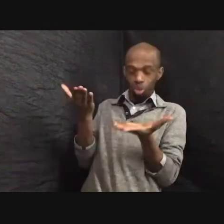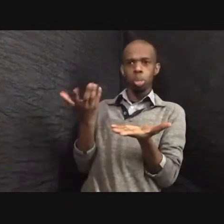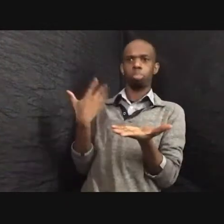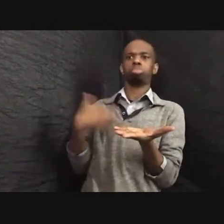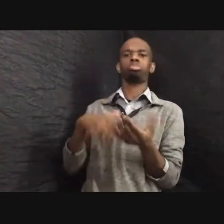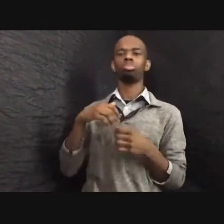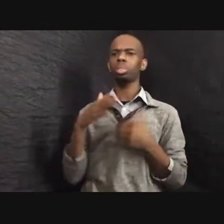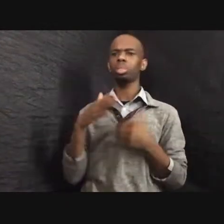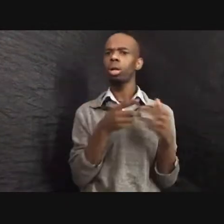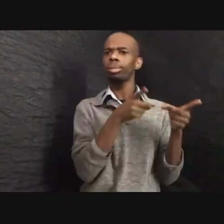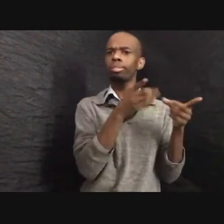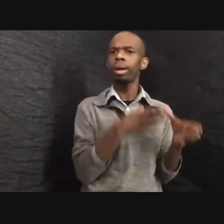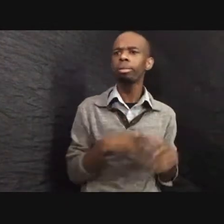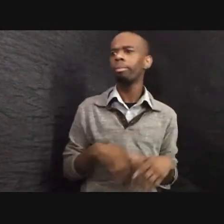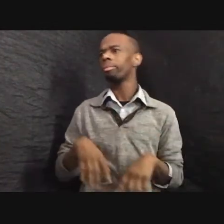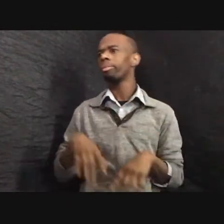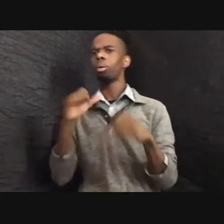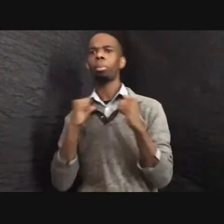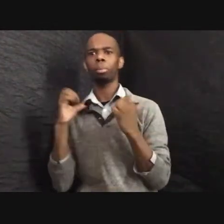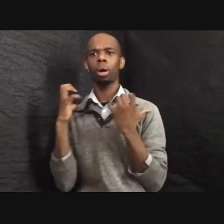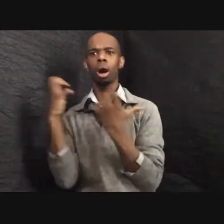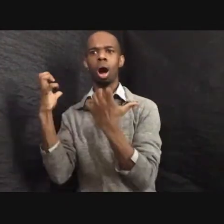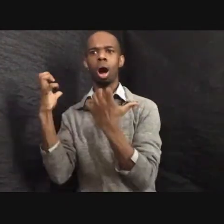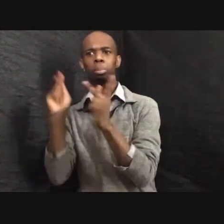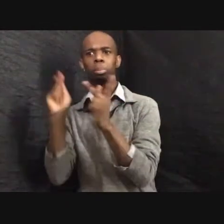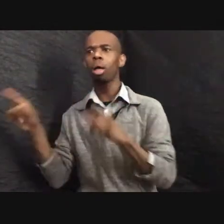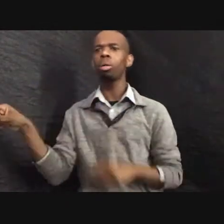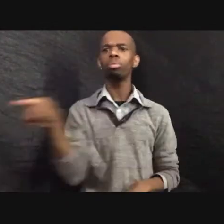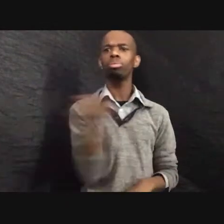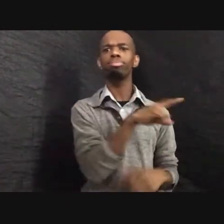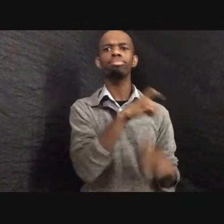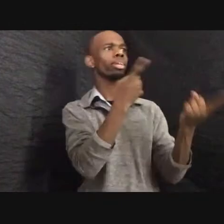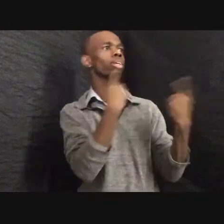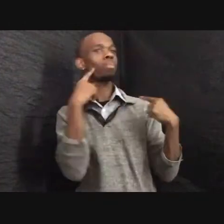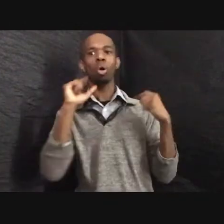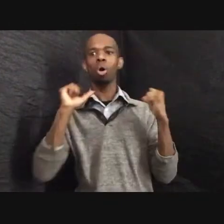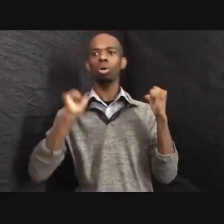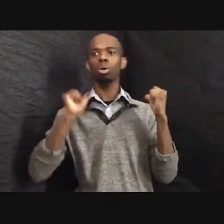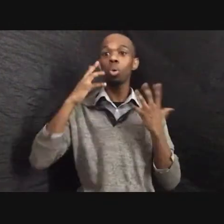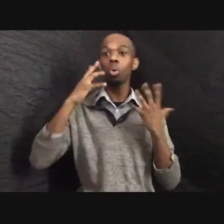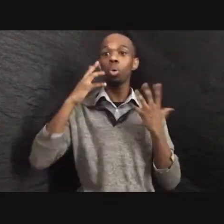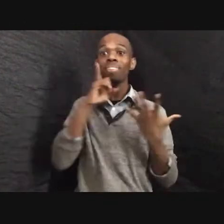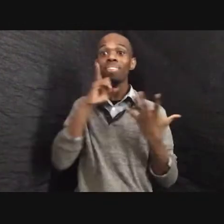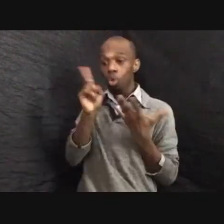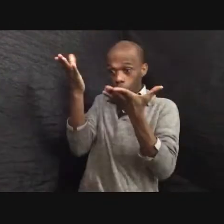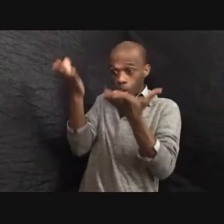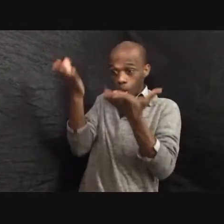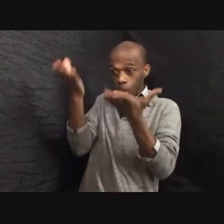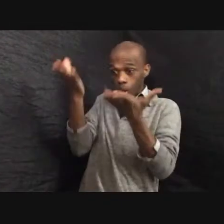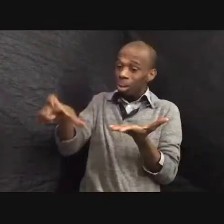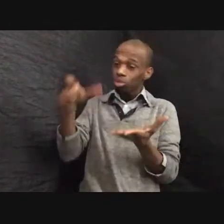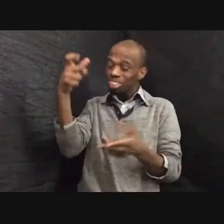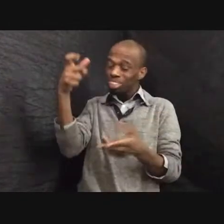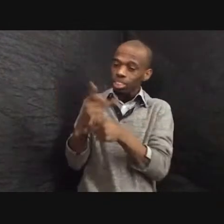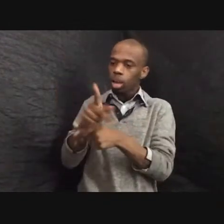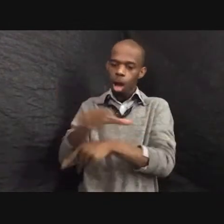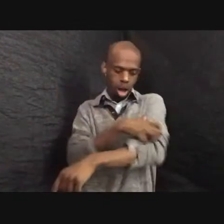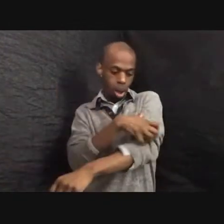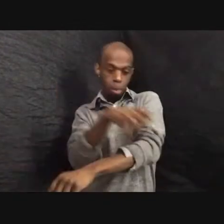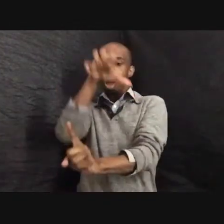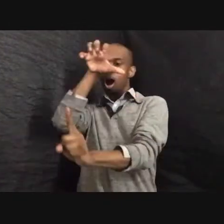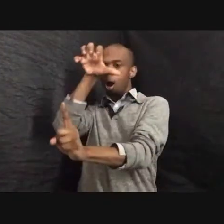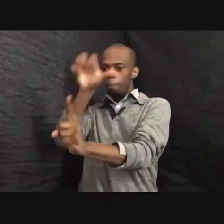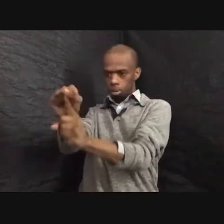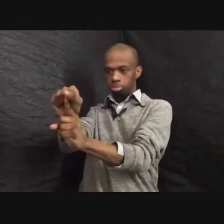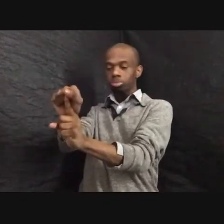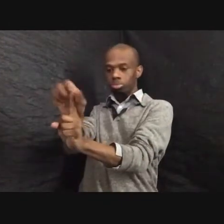you. You have the voice, and you know what I mean? And maintain that power. And if somebody doesn't want to give you that chance or give you that